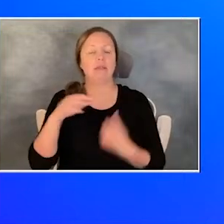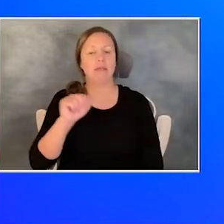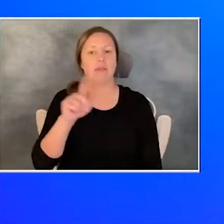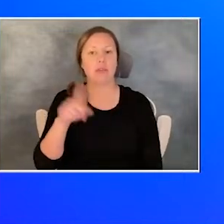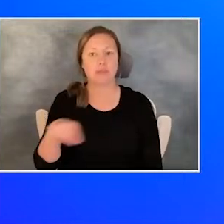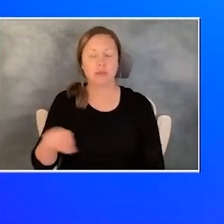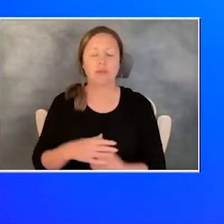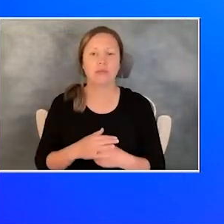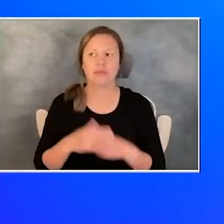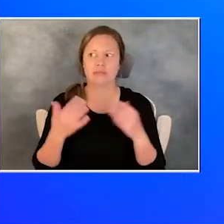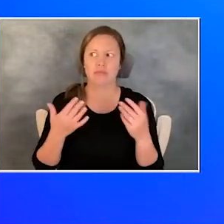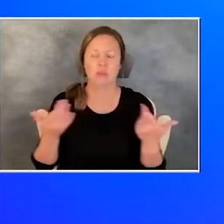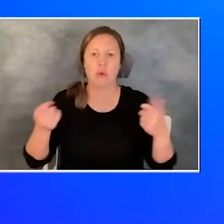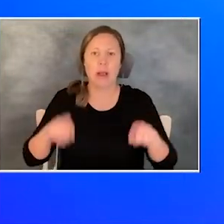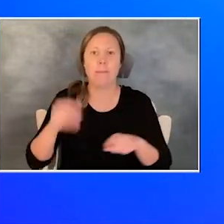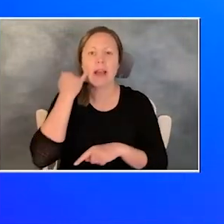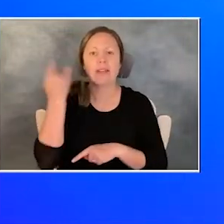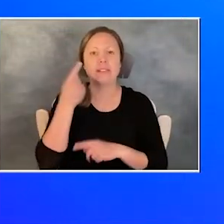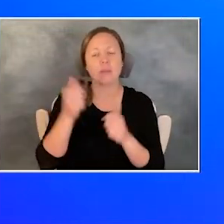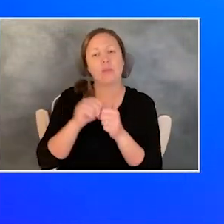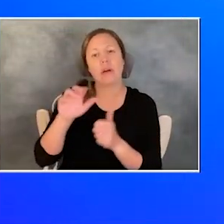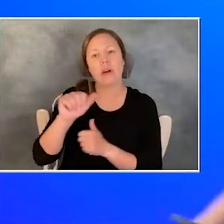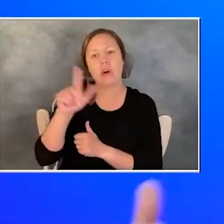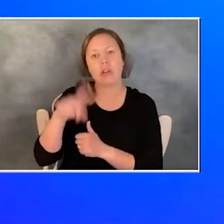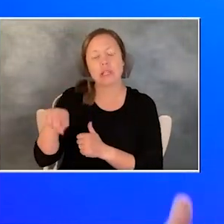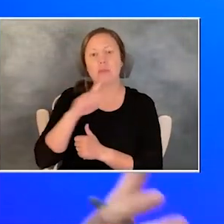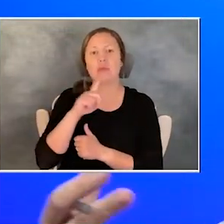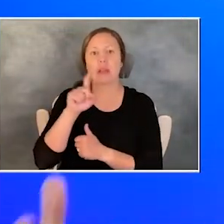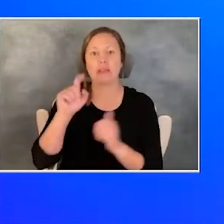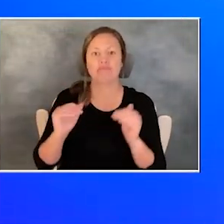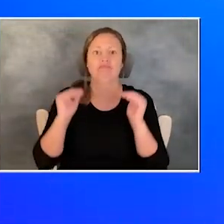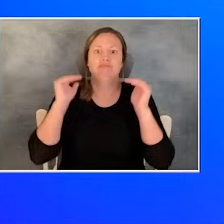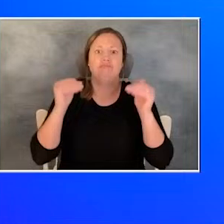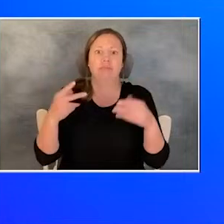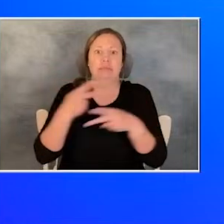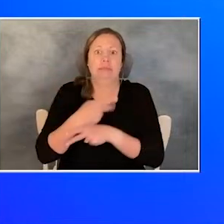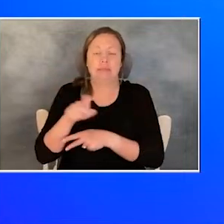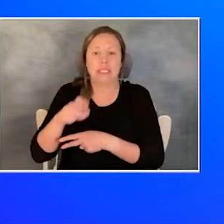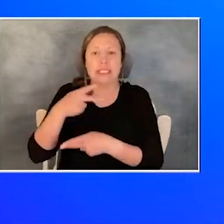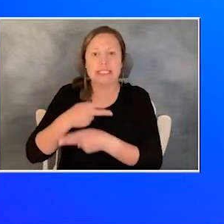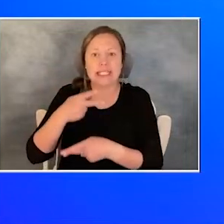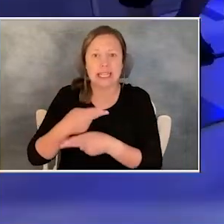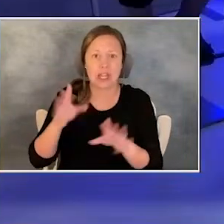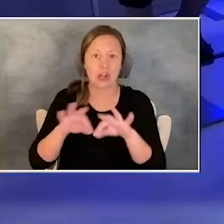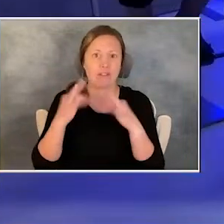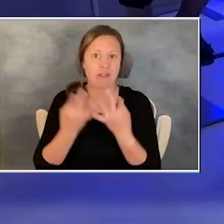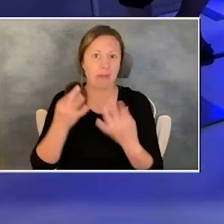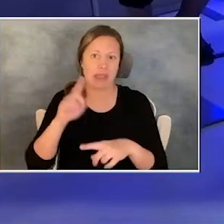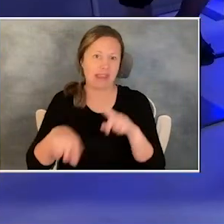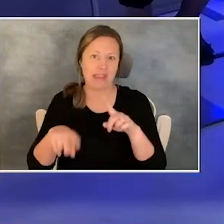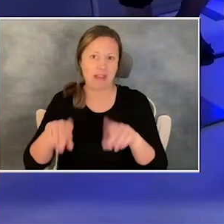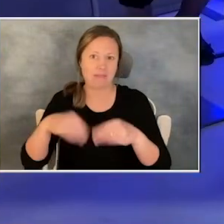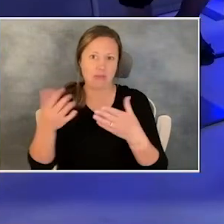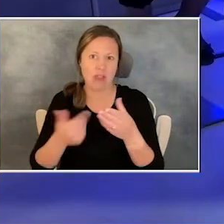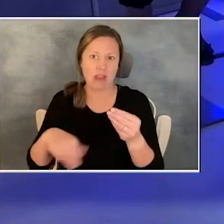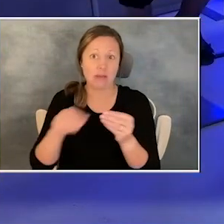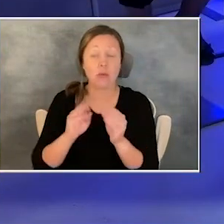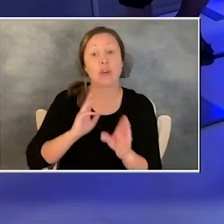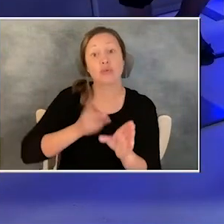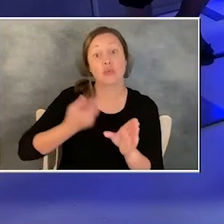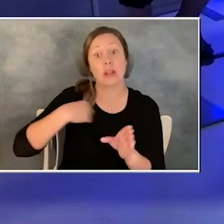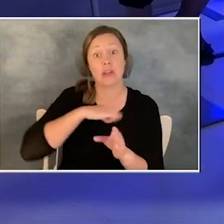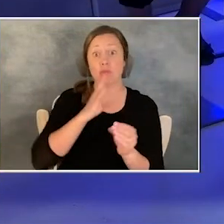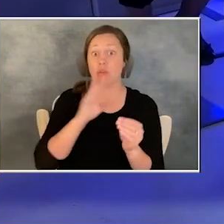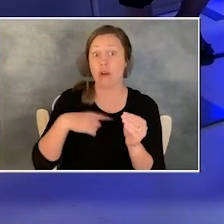what happens when someone with Alzheimer's needs care for their family they no longer can provide? Joining us to talk about that firsthand